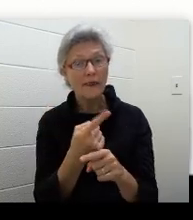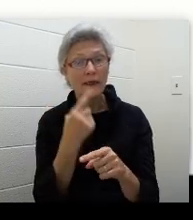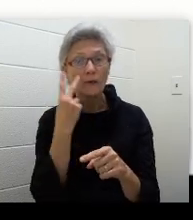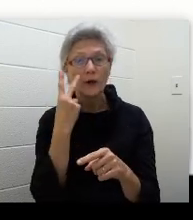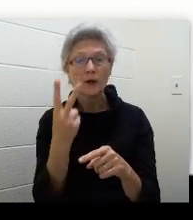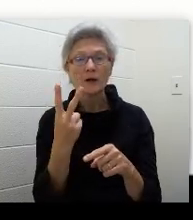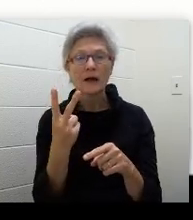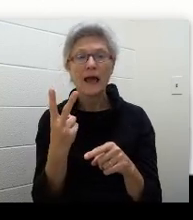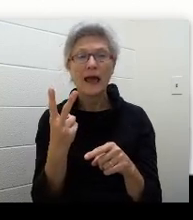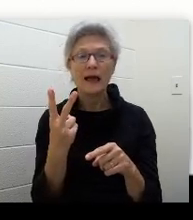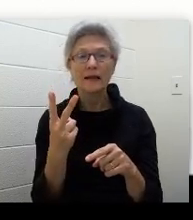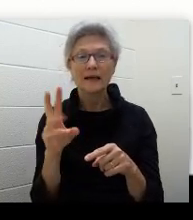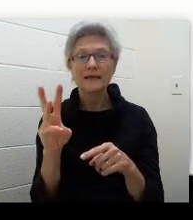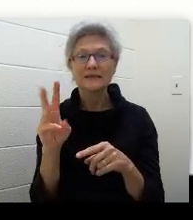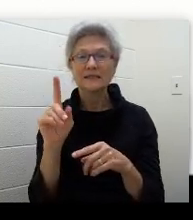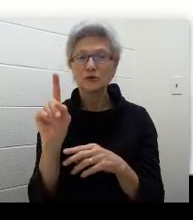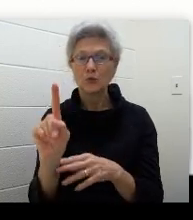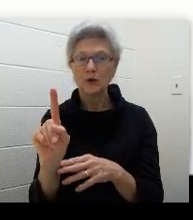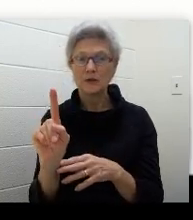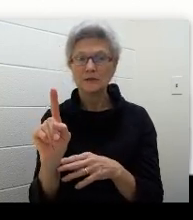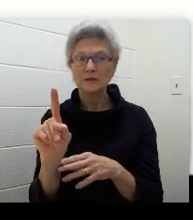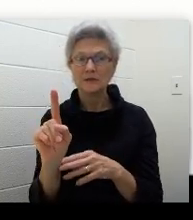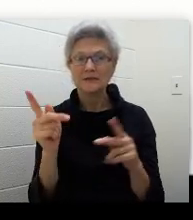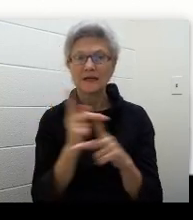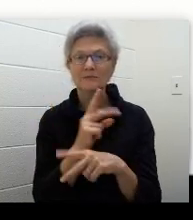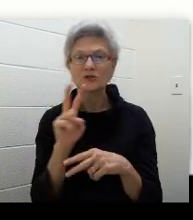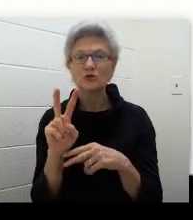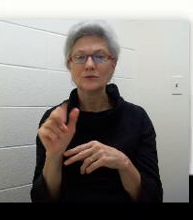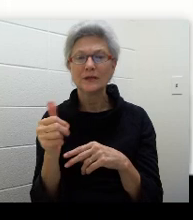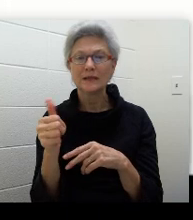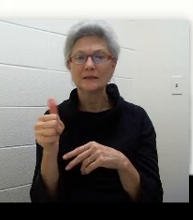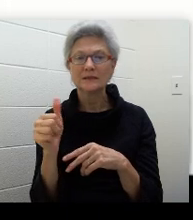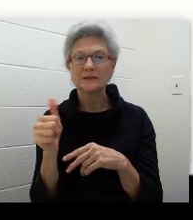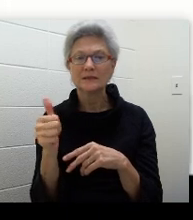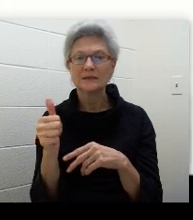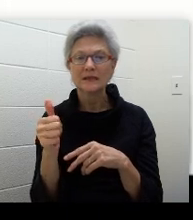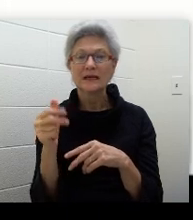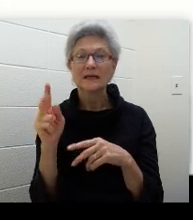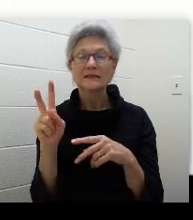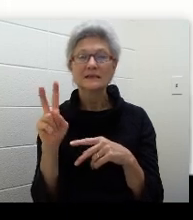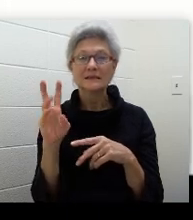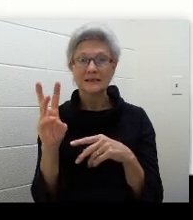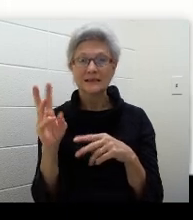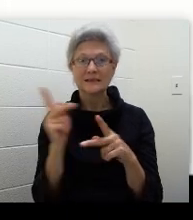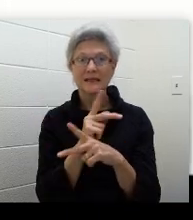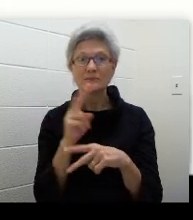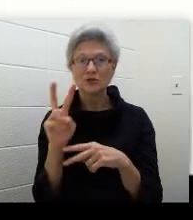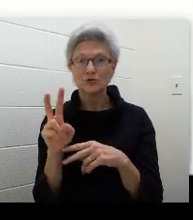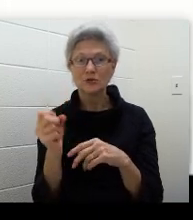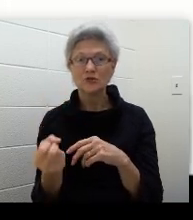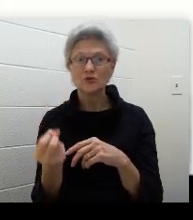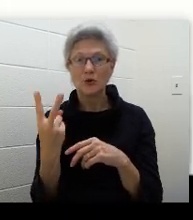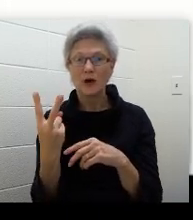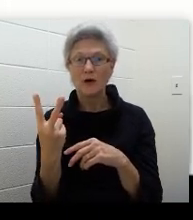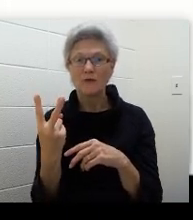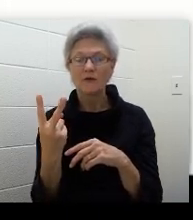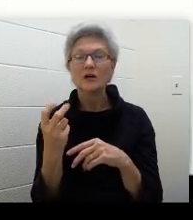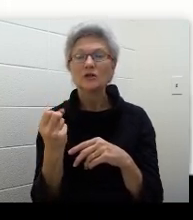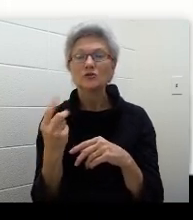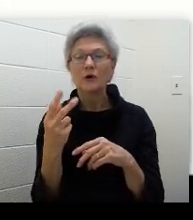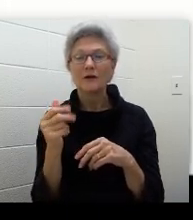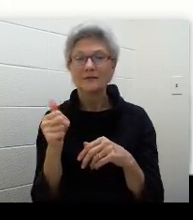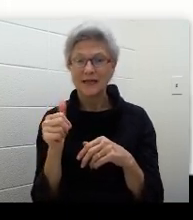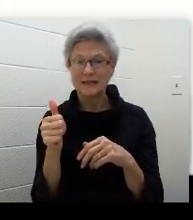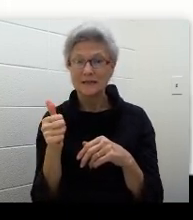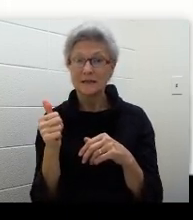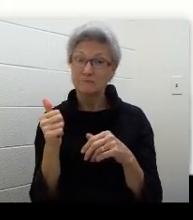look at 6 ones times 2 tens. Well, 6 times 2 is 12. 12 tens. So